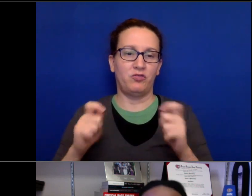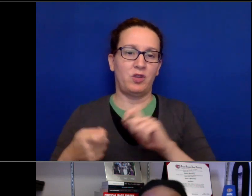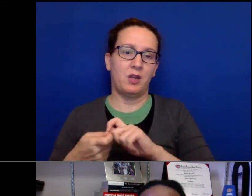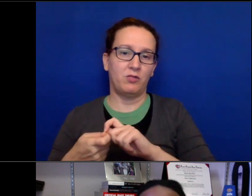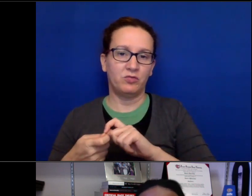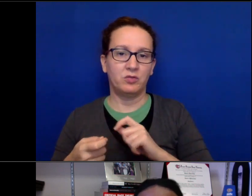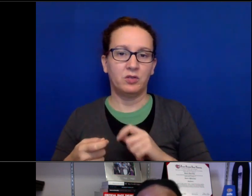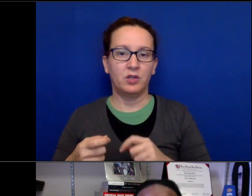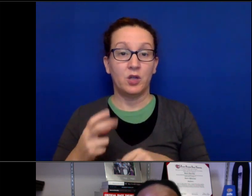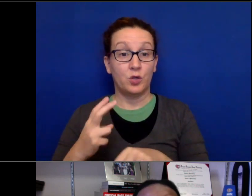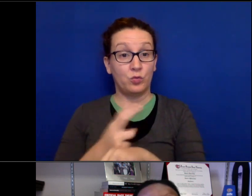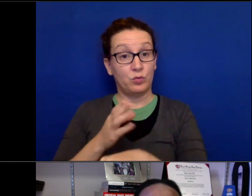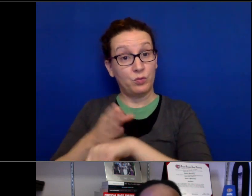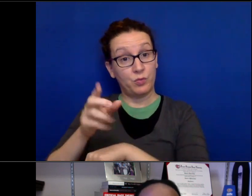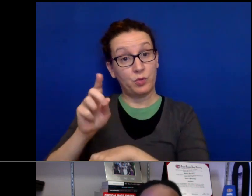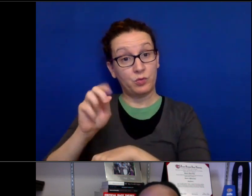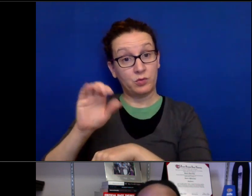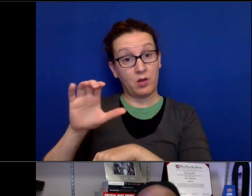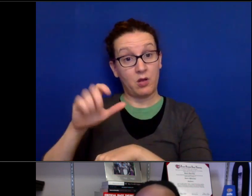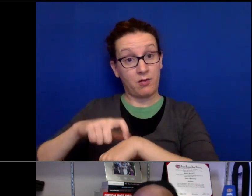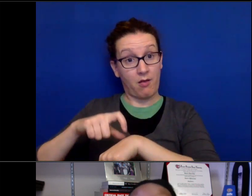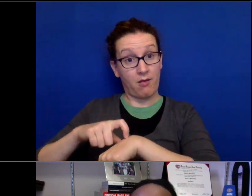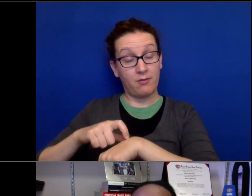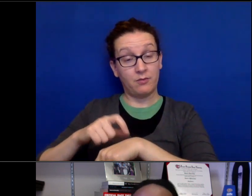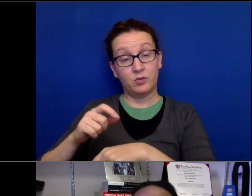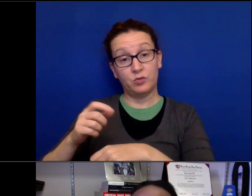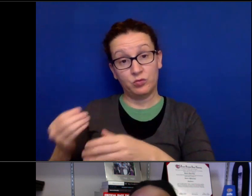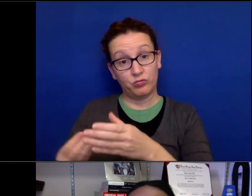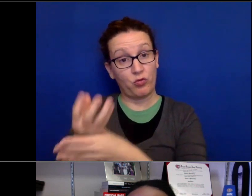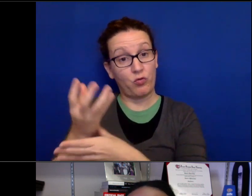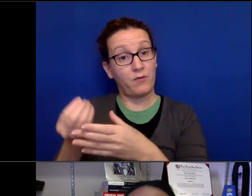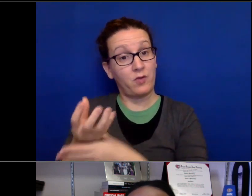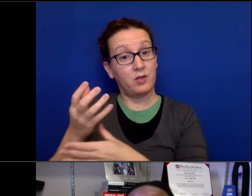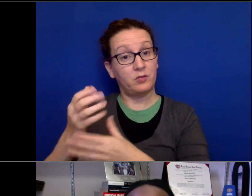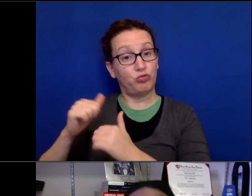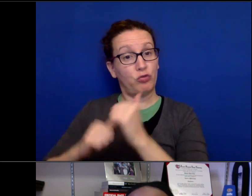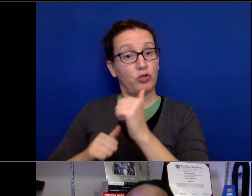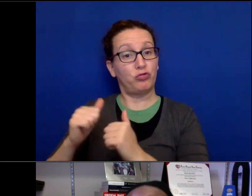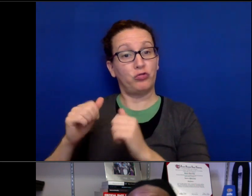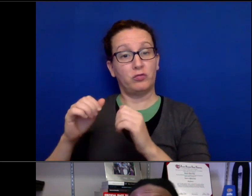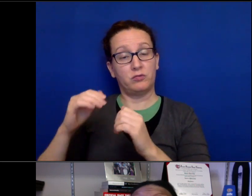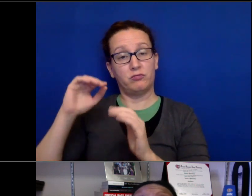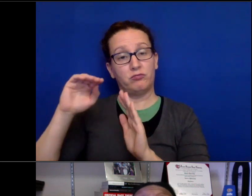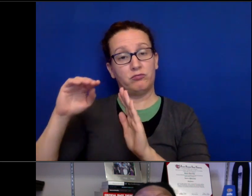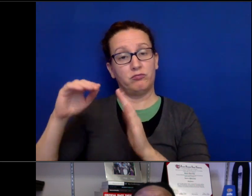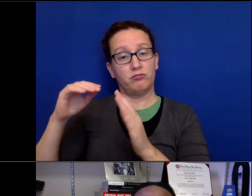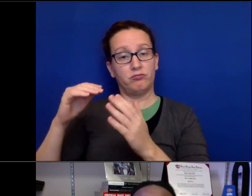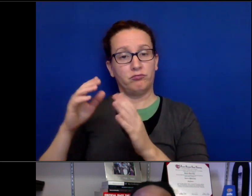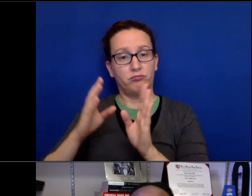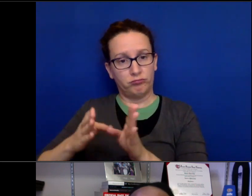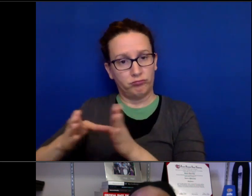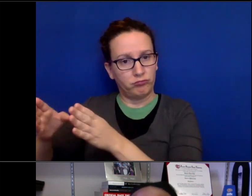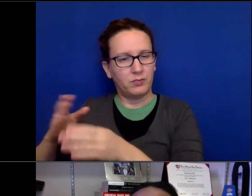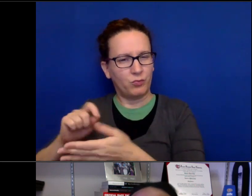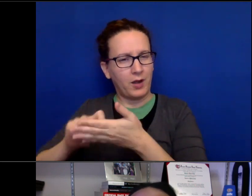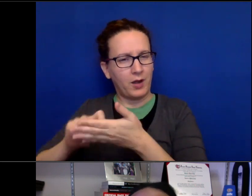I've used my postdoc time to sort of cultivate the structuring of my writing practice, because it is a practice.